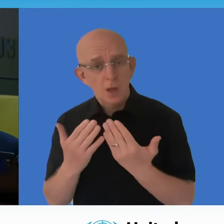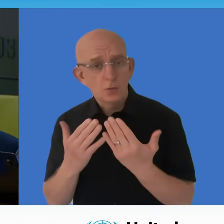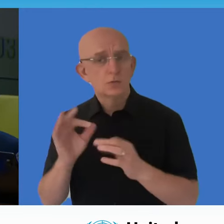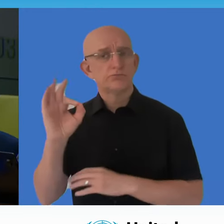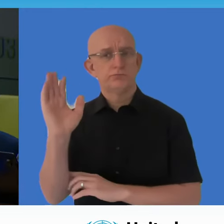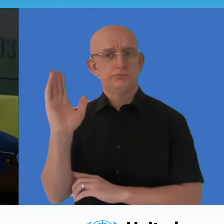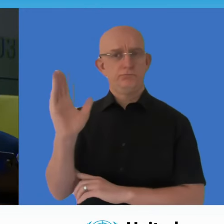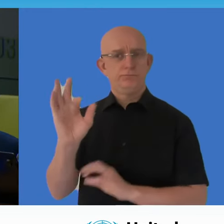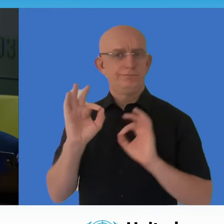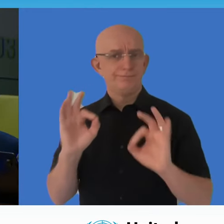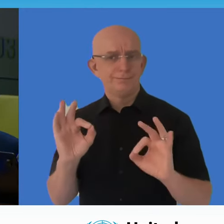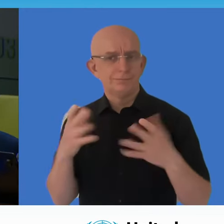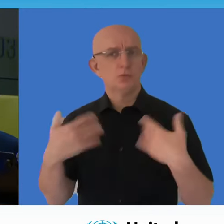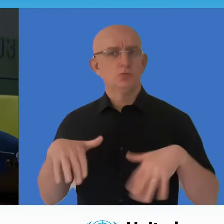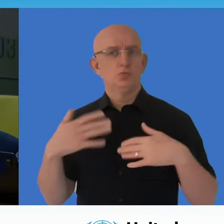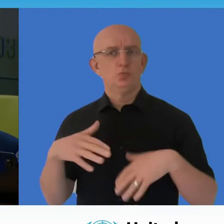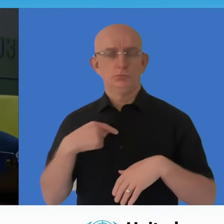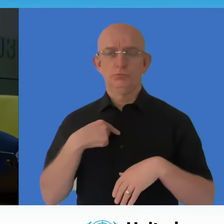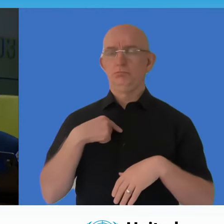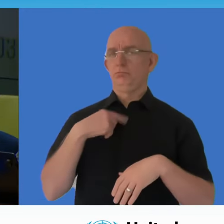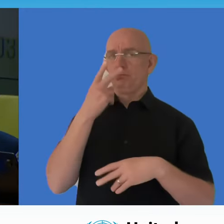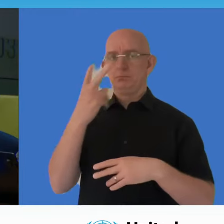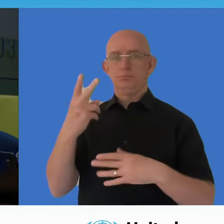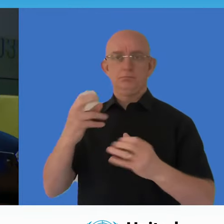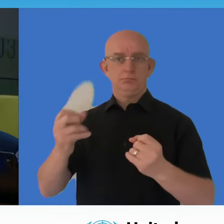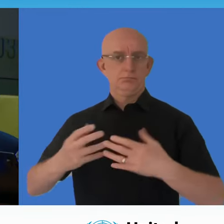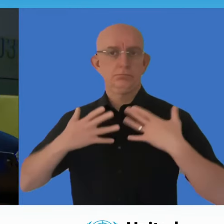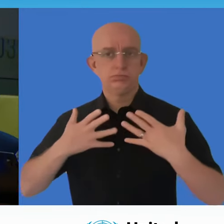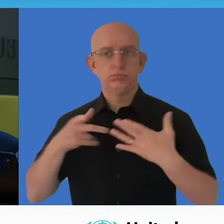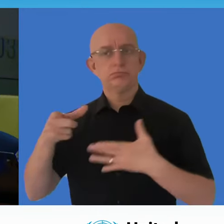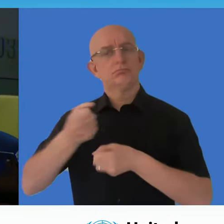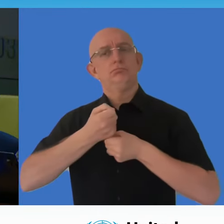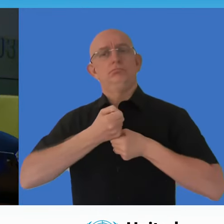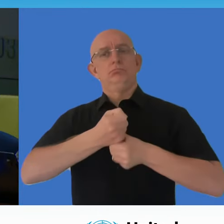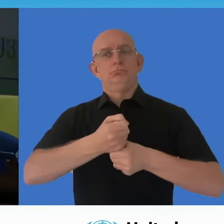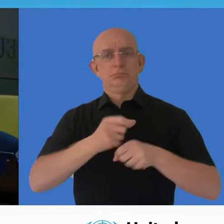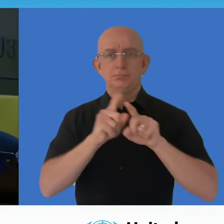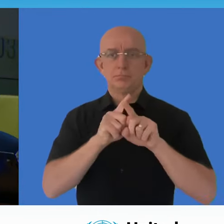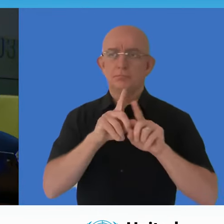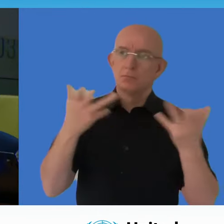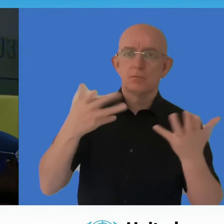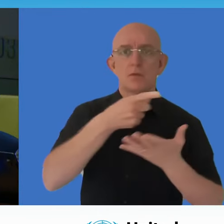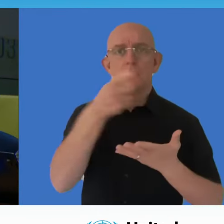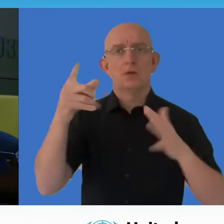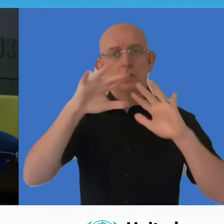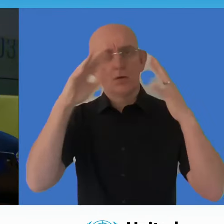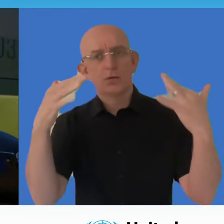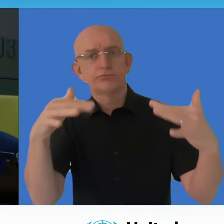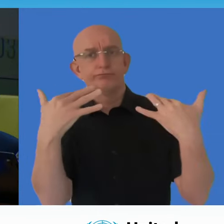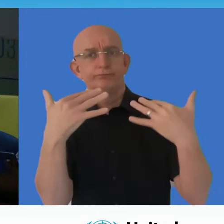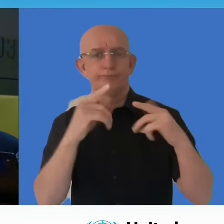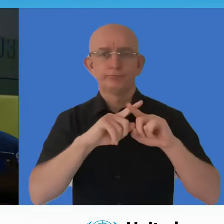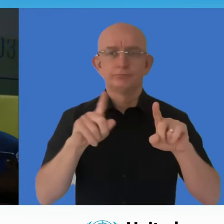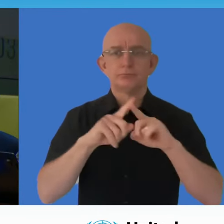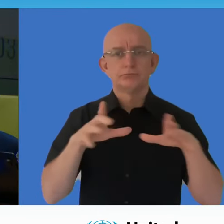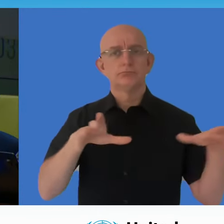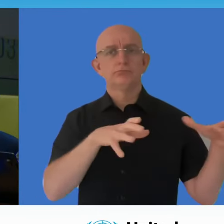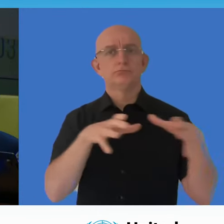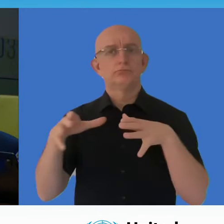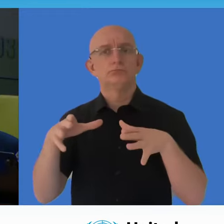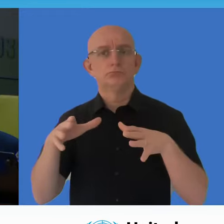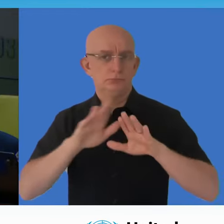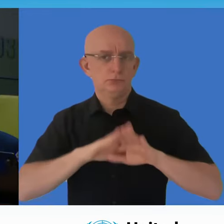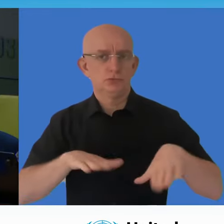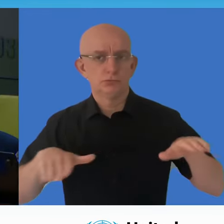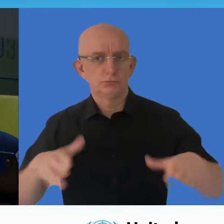I thank the representative of their world and representative of the major group for children and youth. I would now